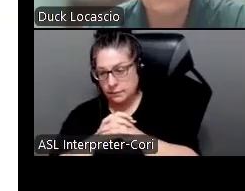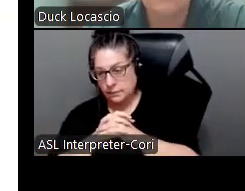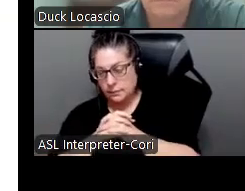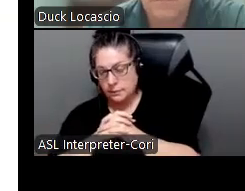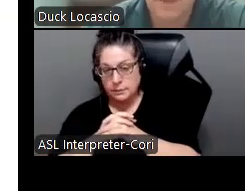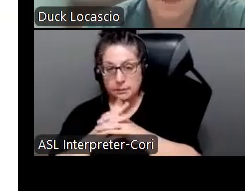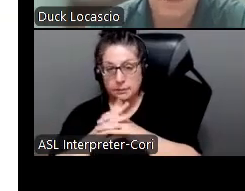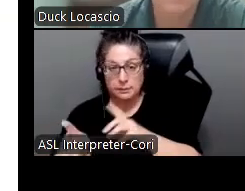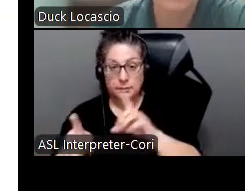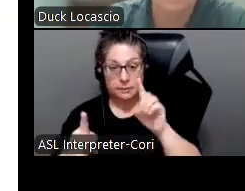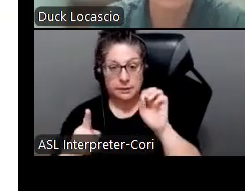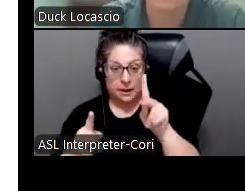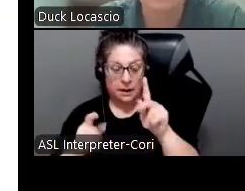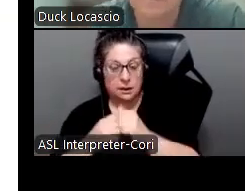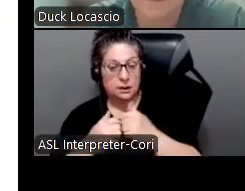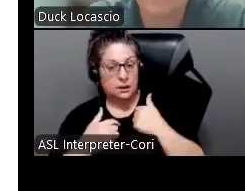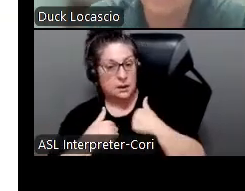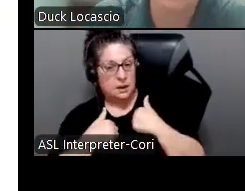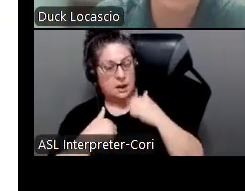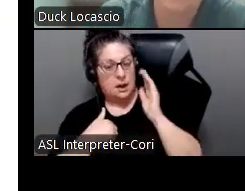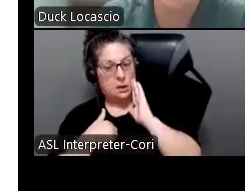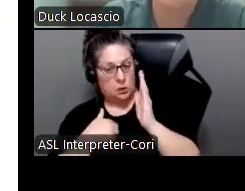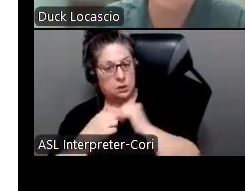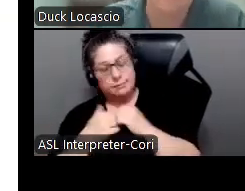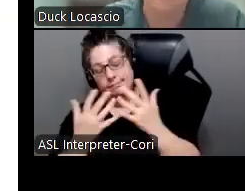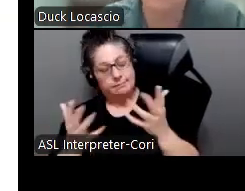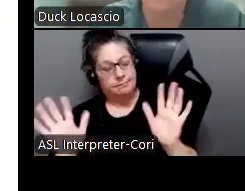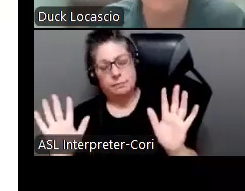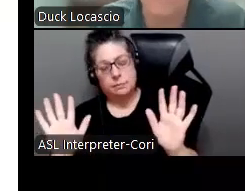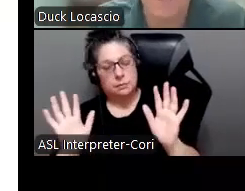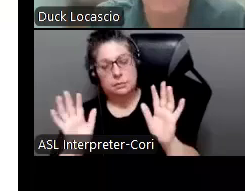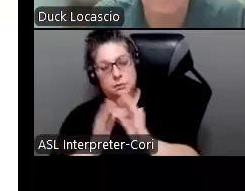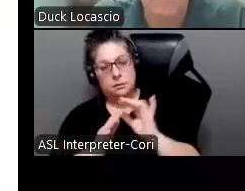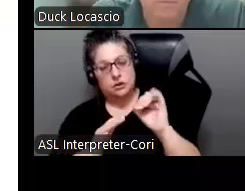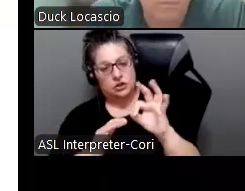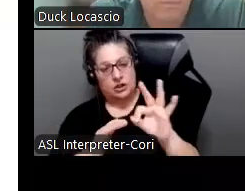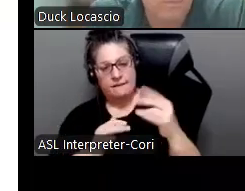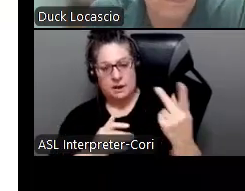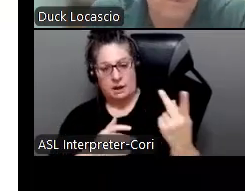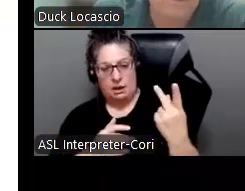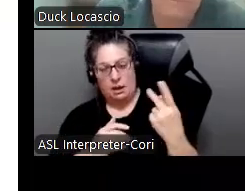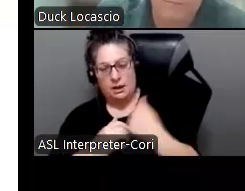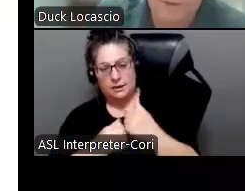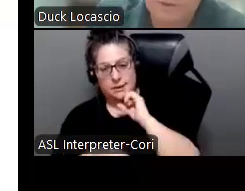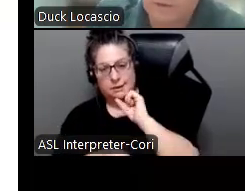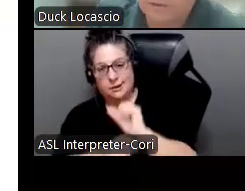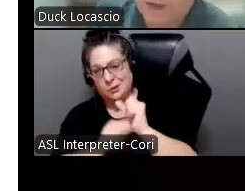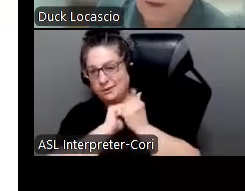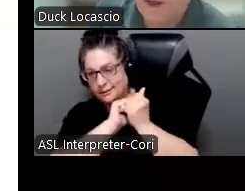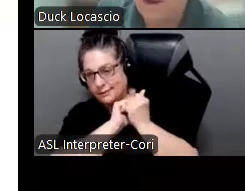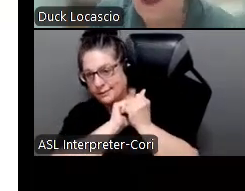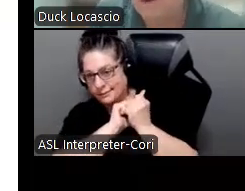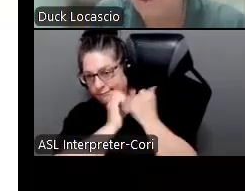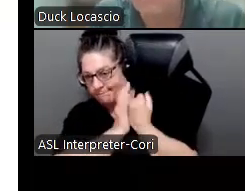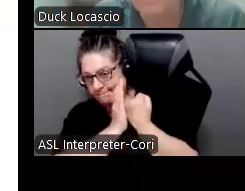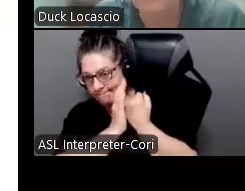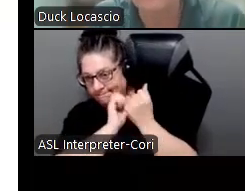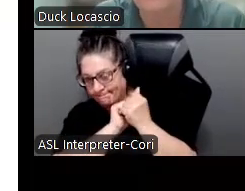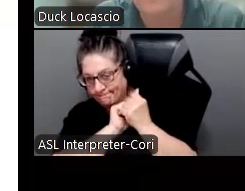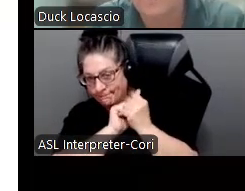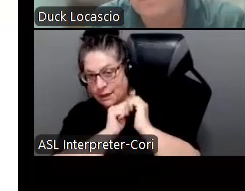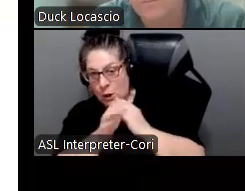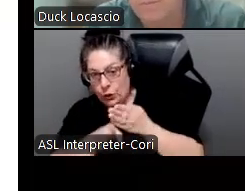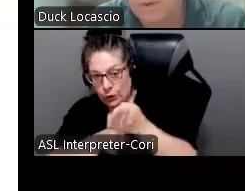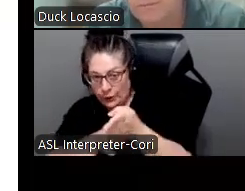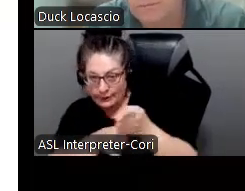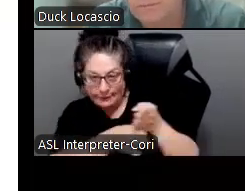Doug? Yeah, I'll and Jeff and I, we've been working pretty closely our careers,